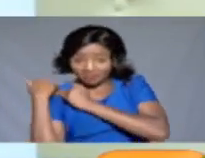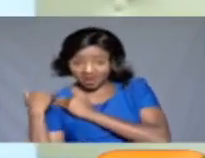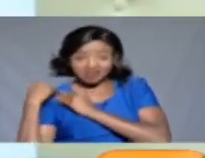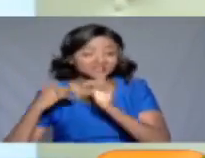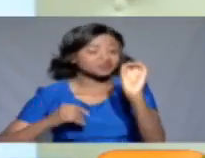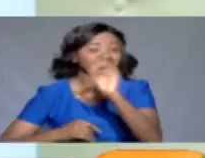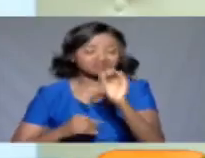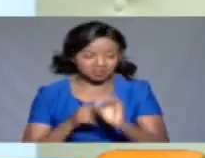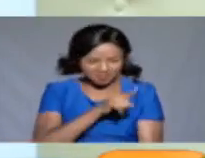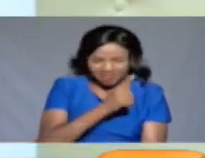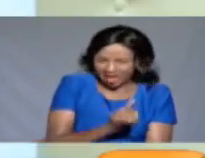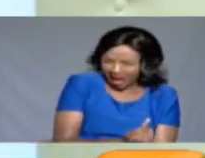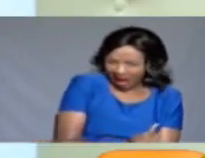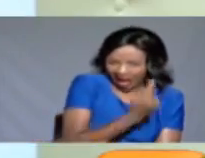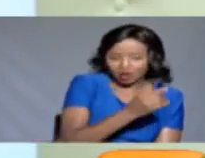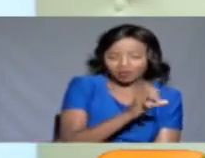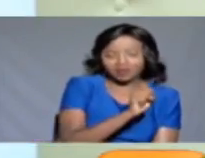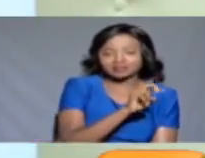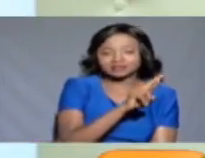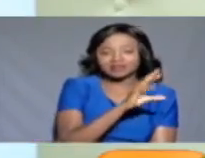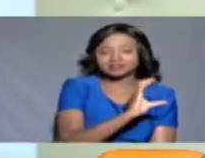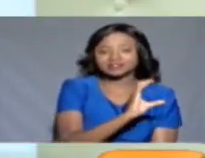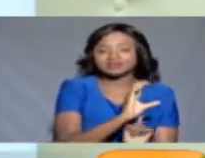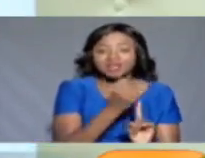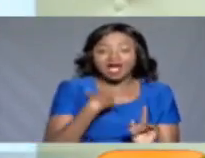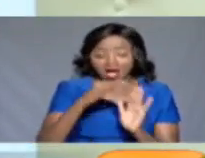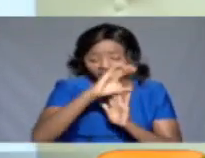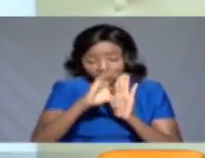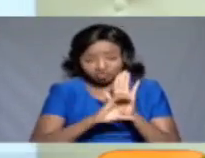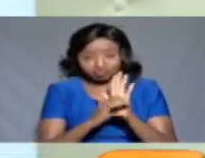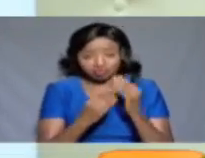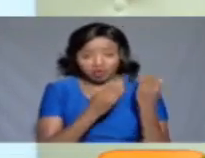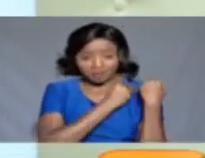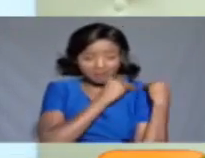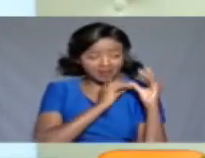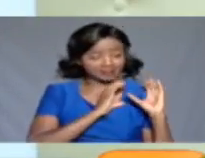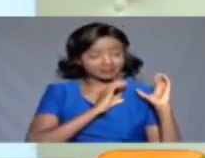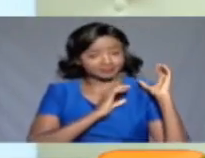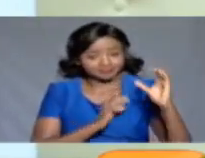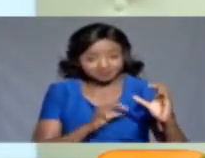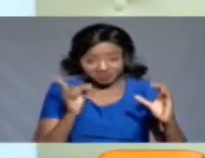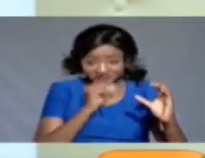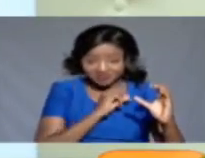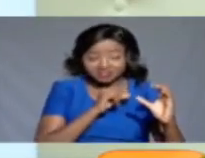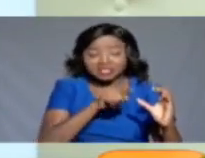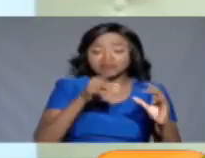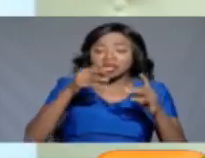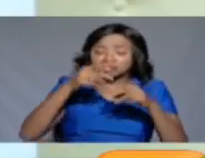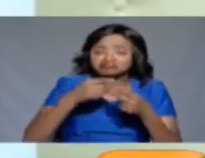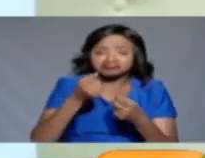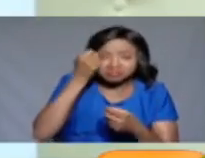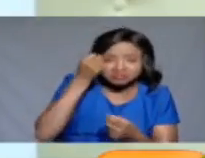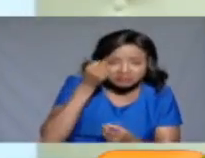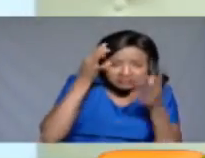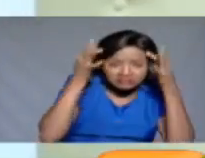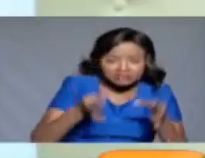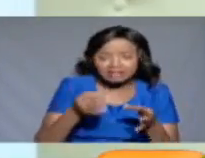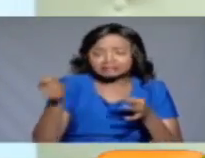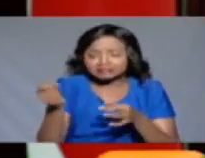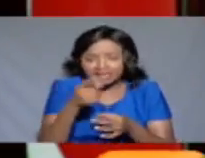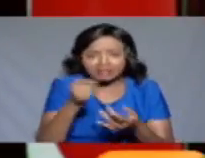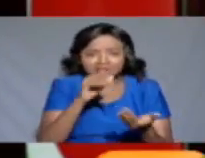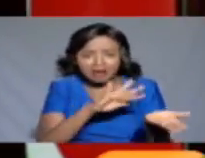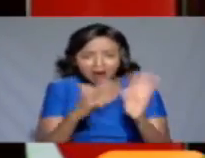only SRC that is mandated by the Constitution to set and review salaries and remuneration for state